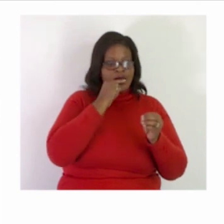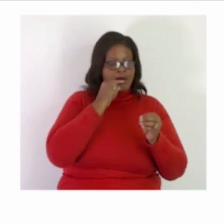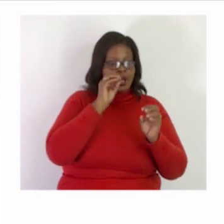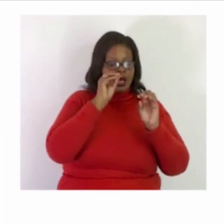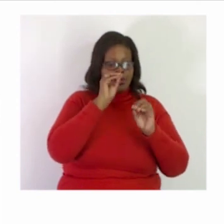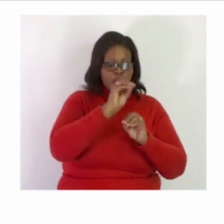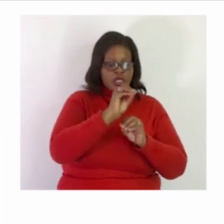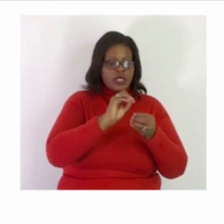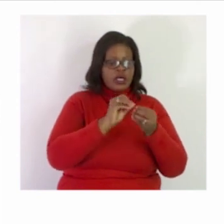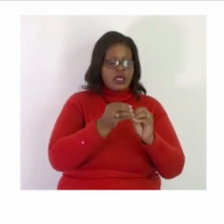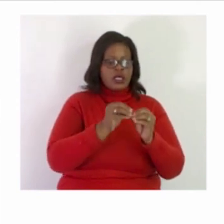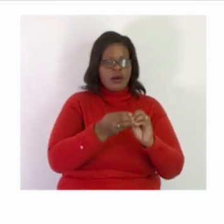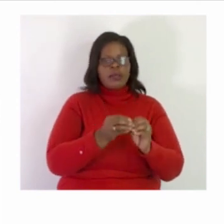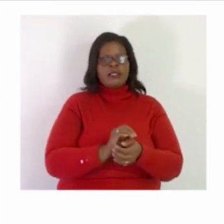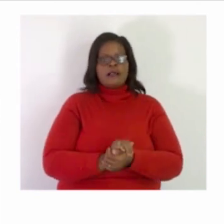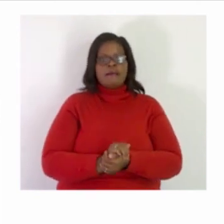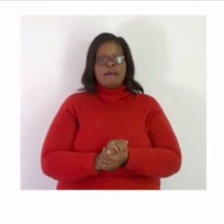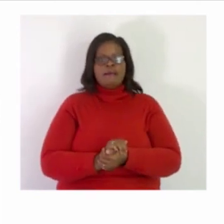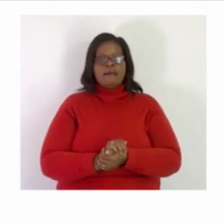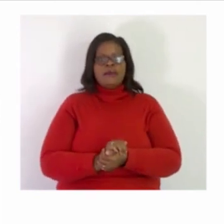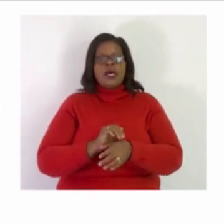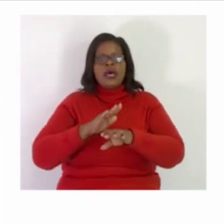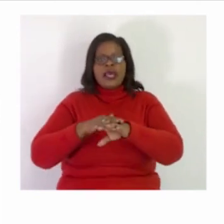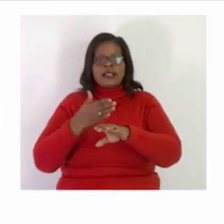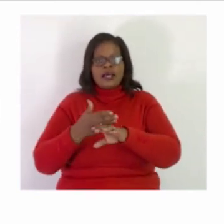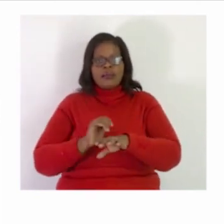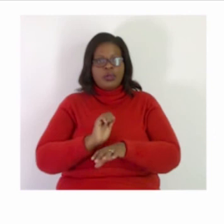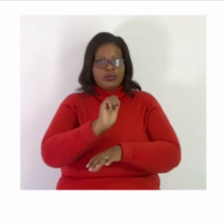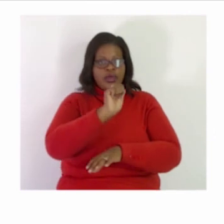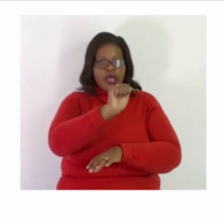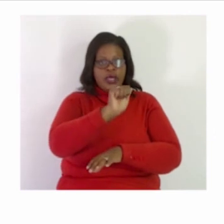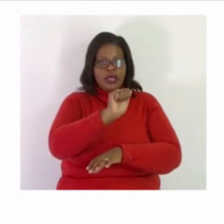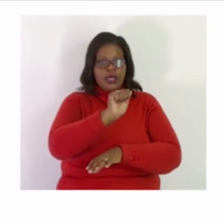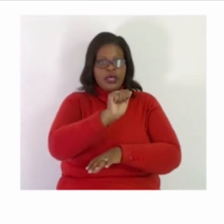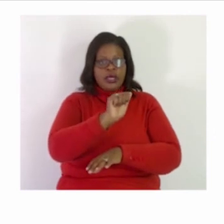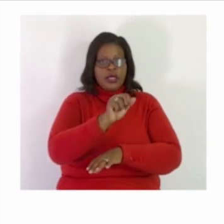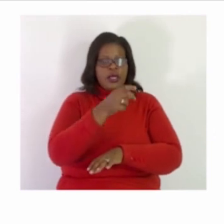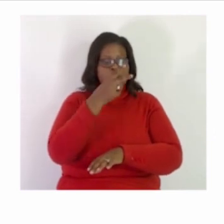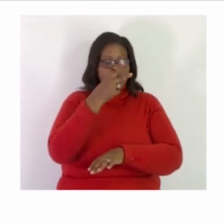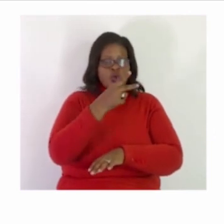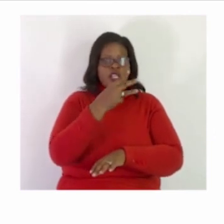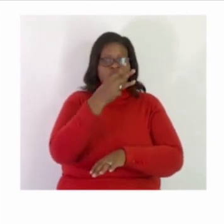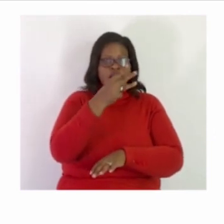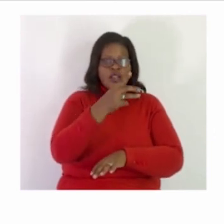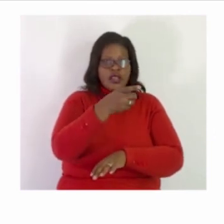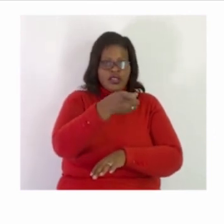numeric. For example, under A, it's